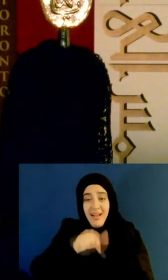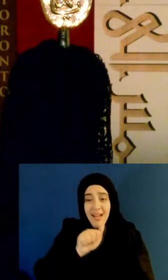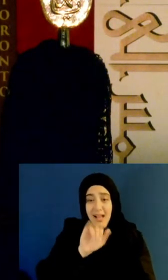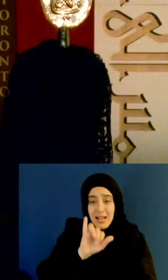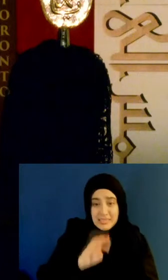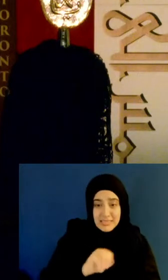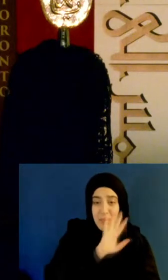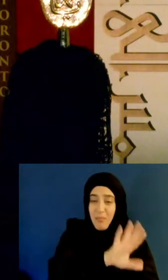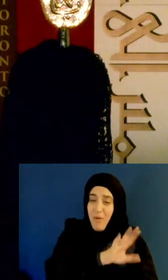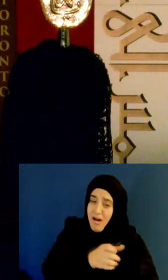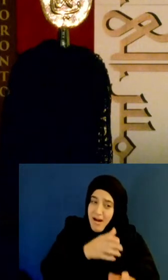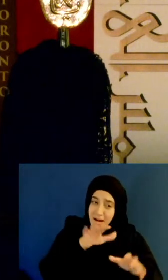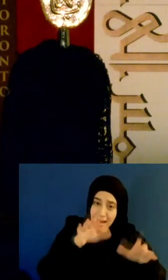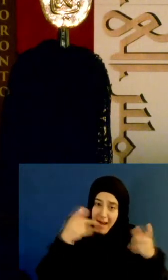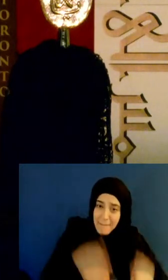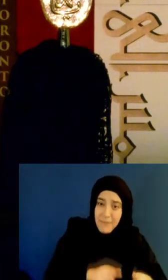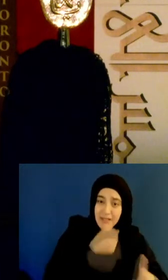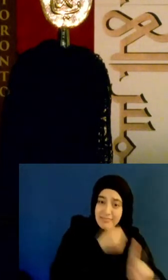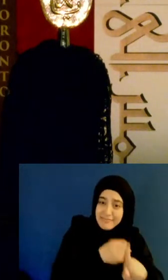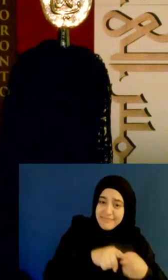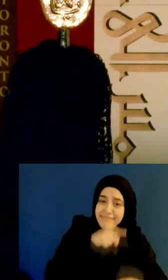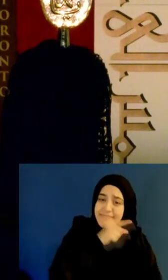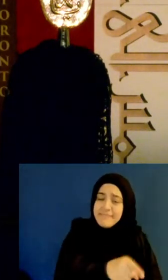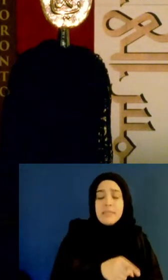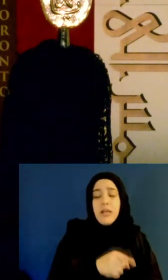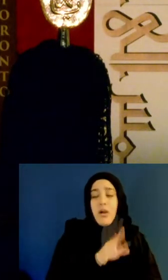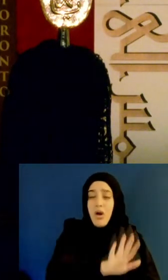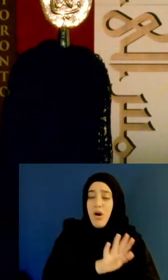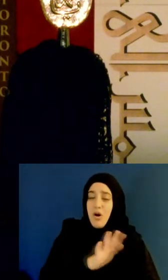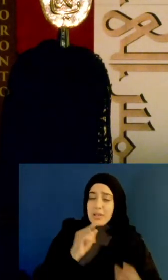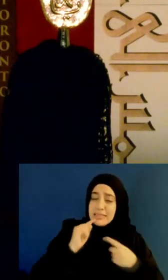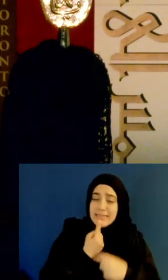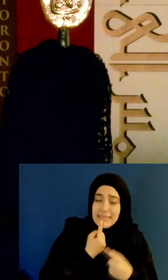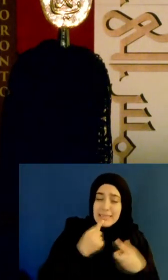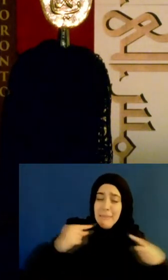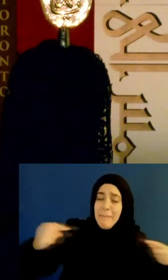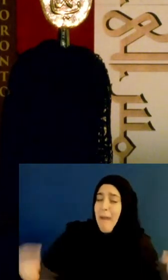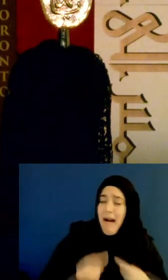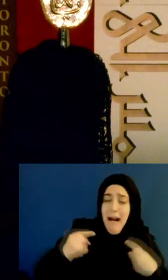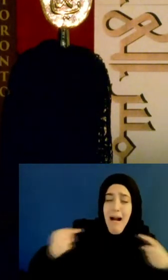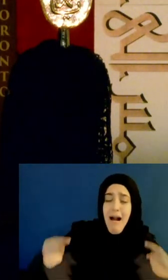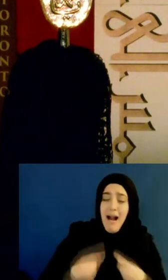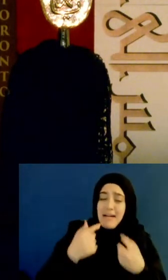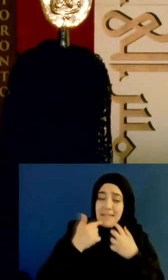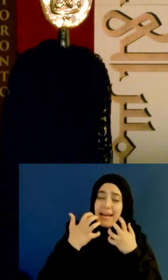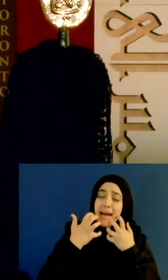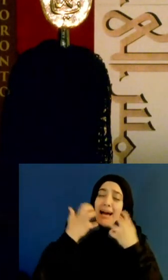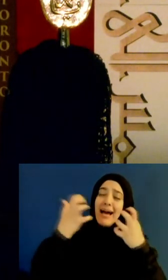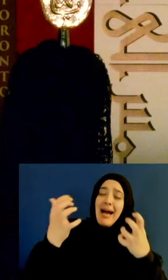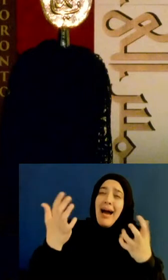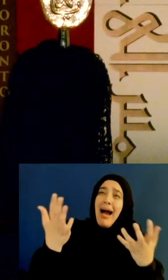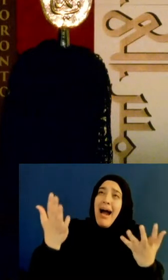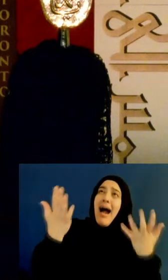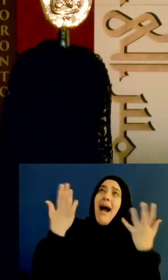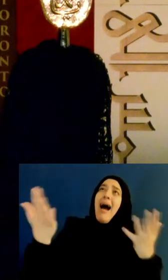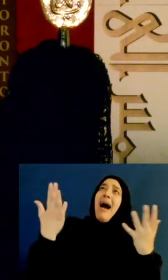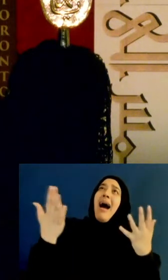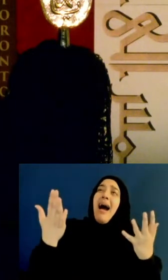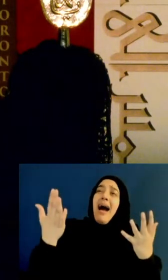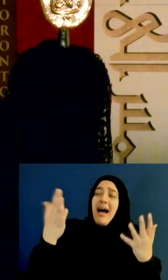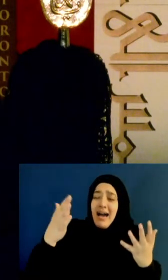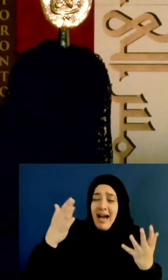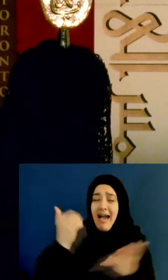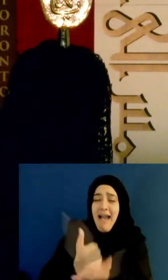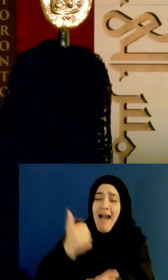intense, he cried out, Adrikni ya Amma. help me, oh my uncle. So